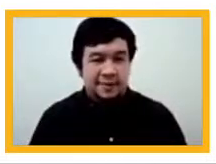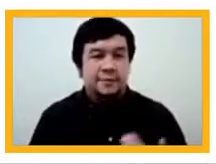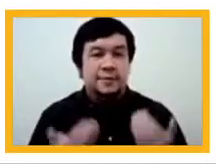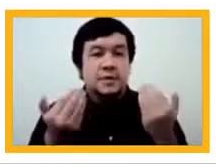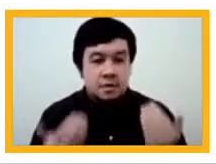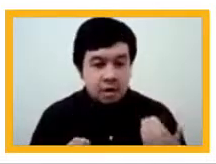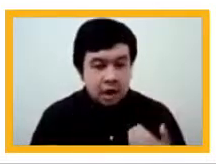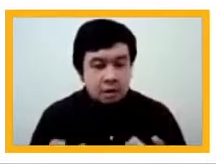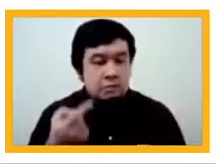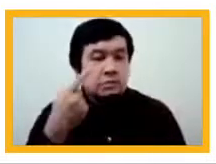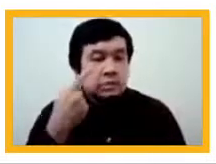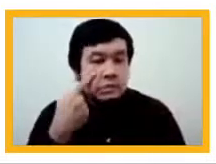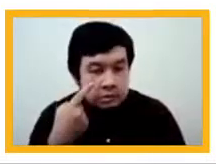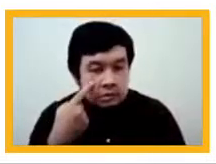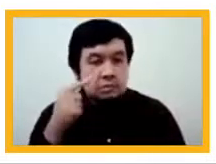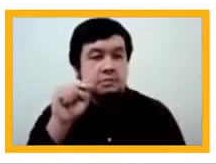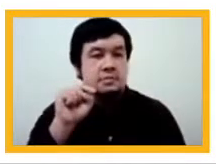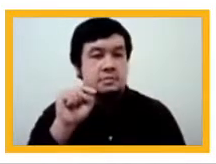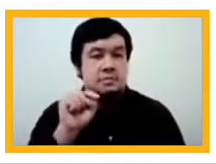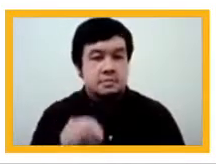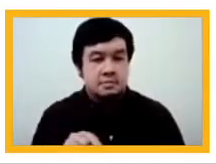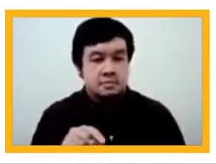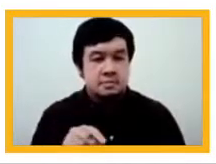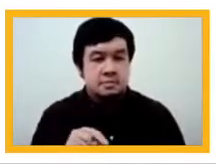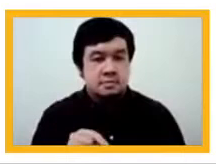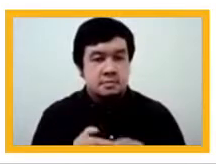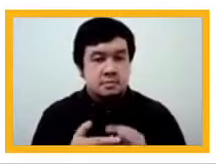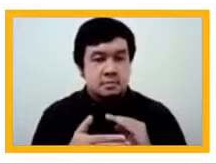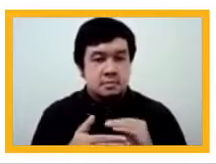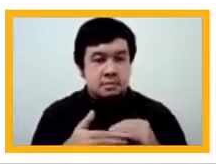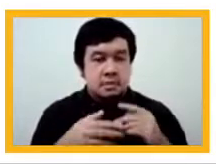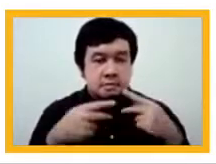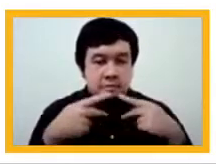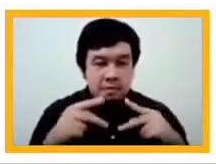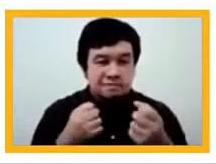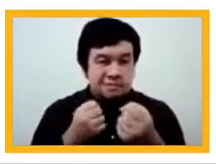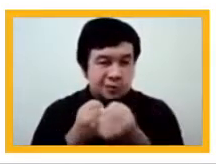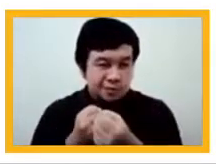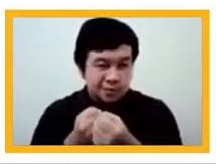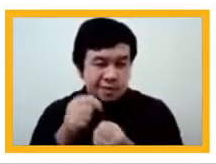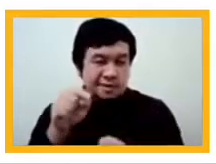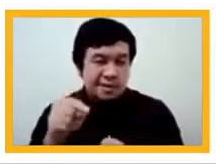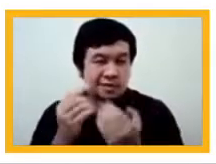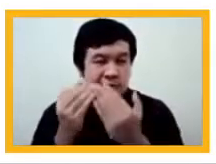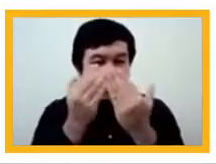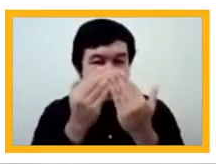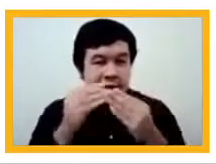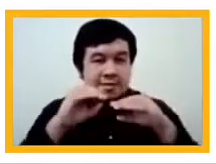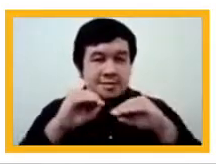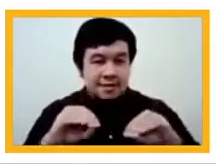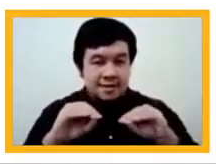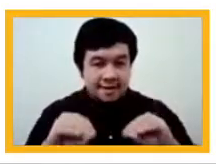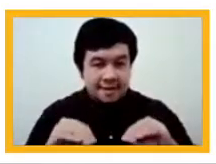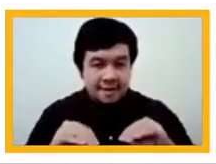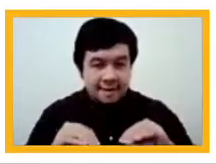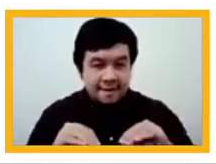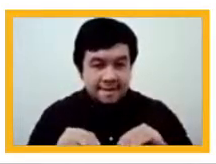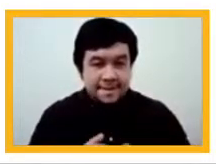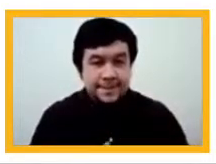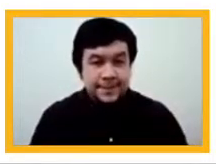public education subsidy, and now they have to somehow offset the public appropriation they have received.